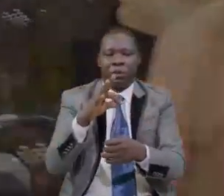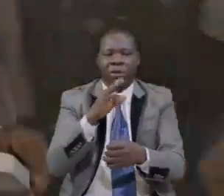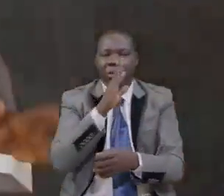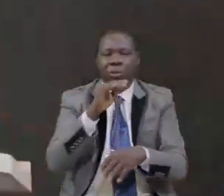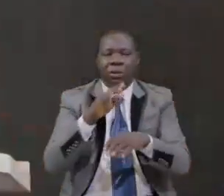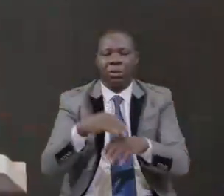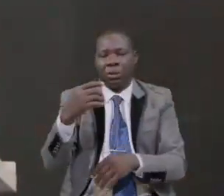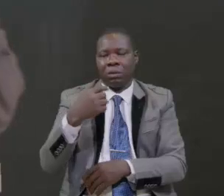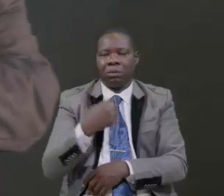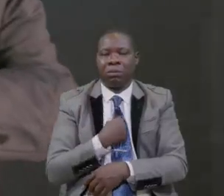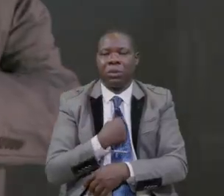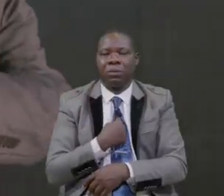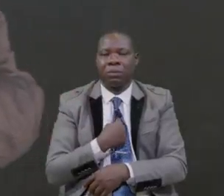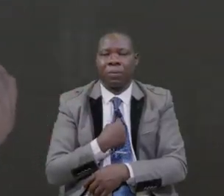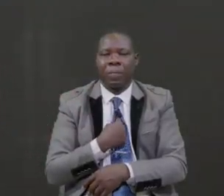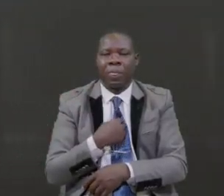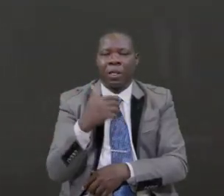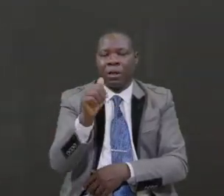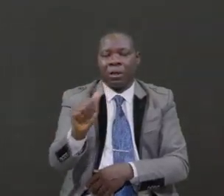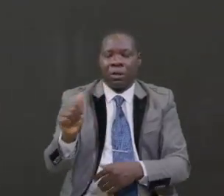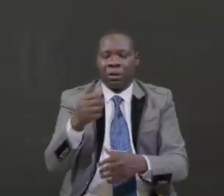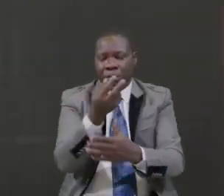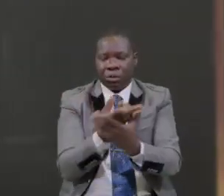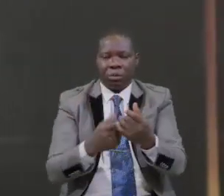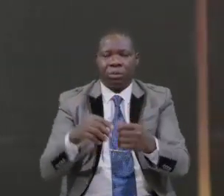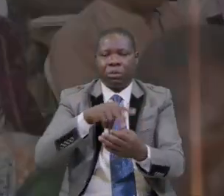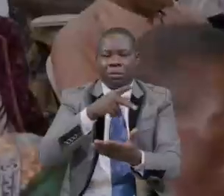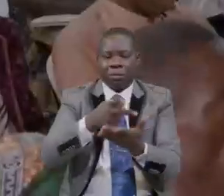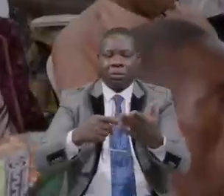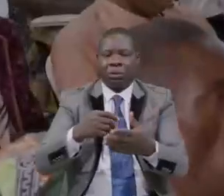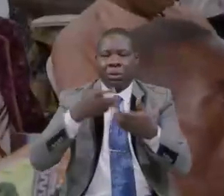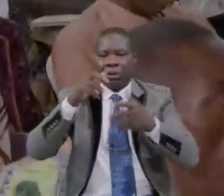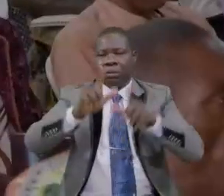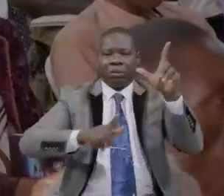me." A double portion. Somebody shout, "A double portion."